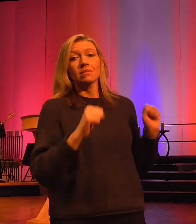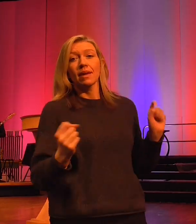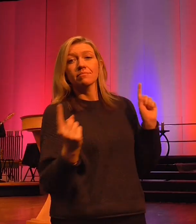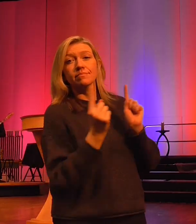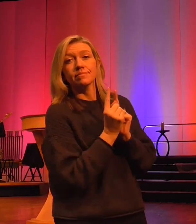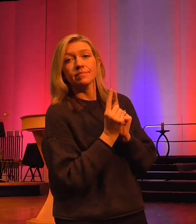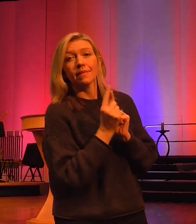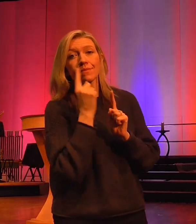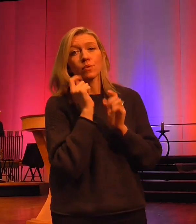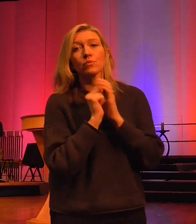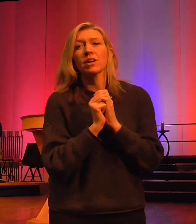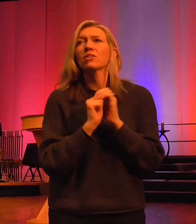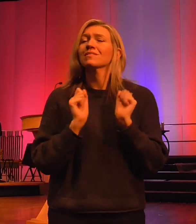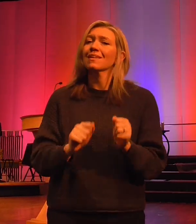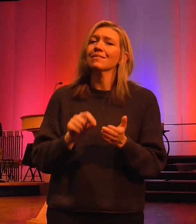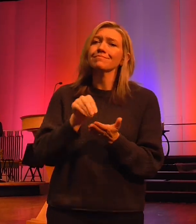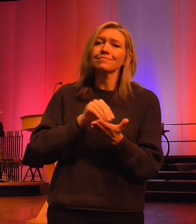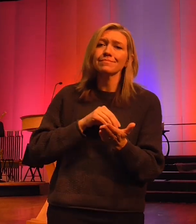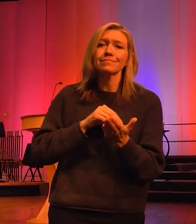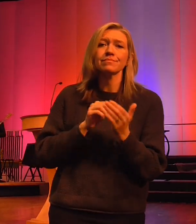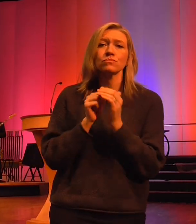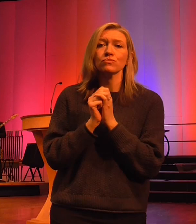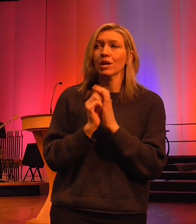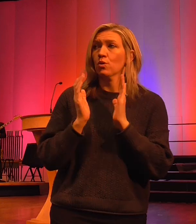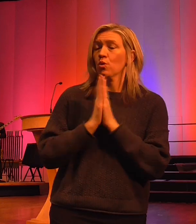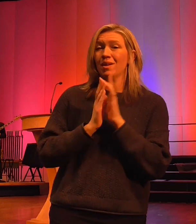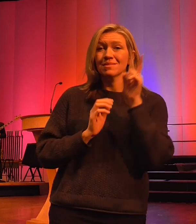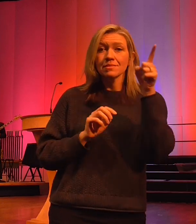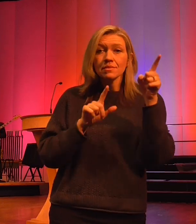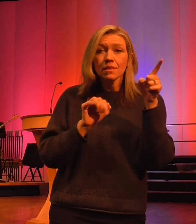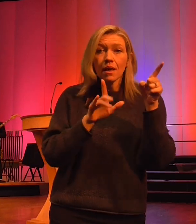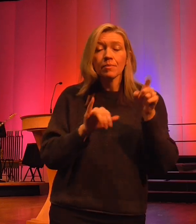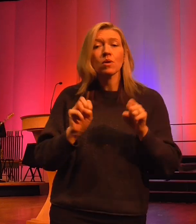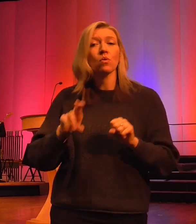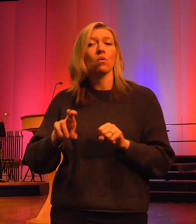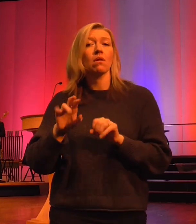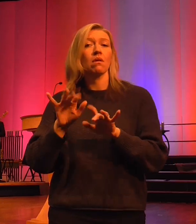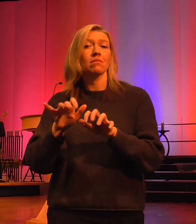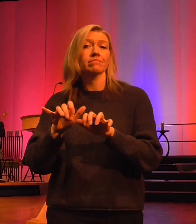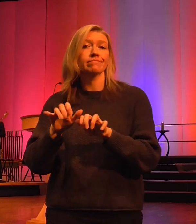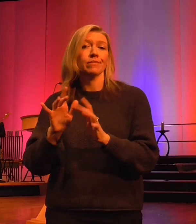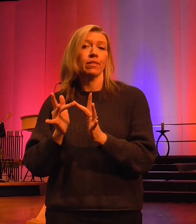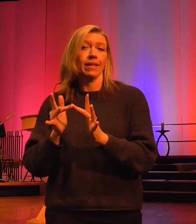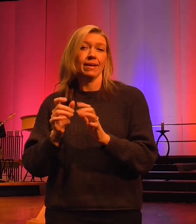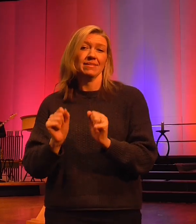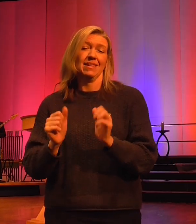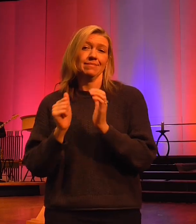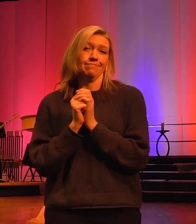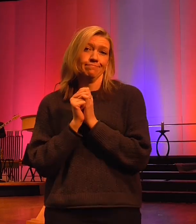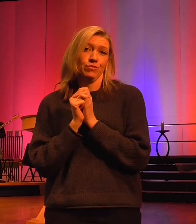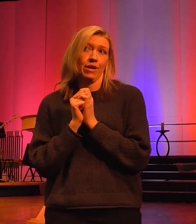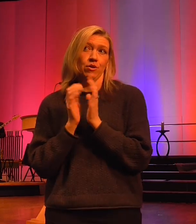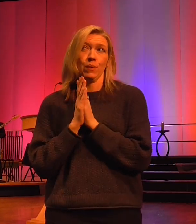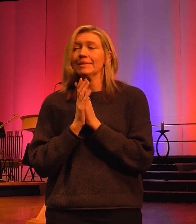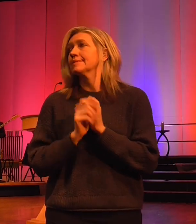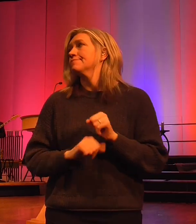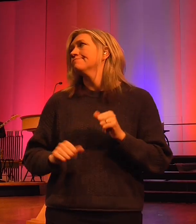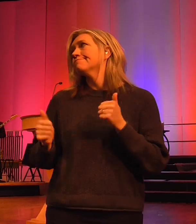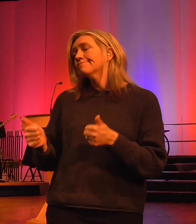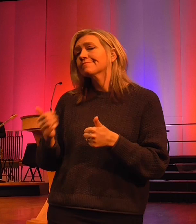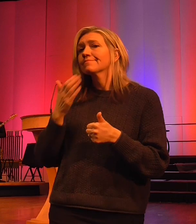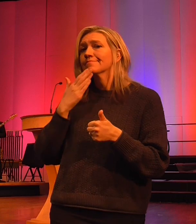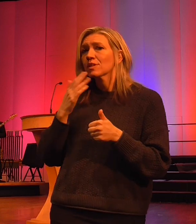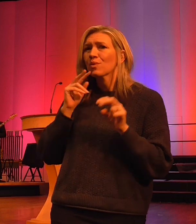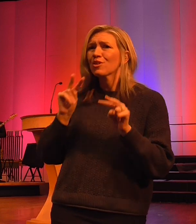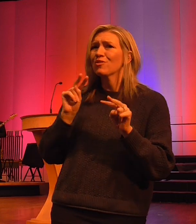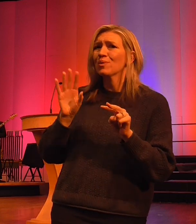also put a prayer request in out in the lobby, and you can submit one online. Wonderful. Thank you, Reverend Zamira. We look forward to your ordination next